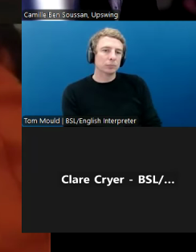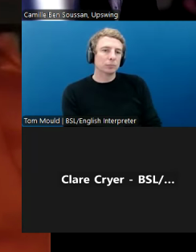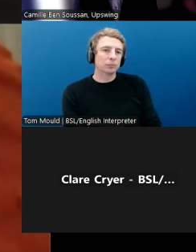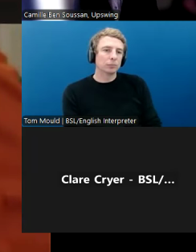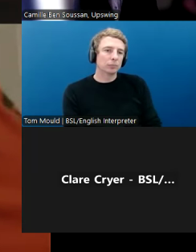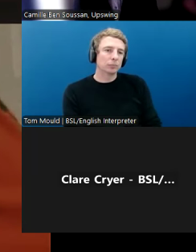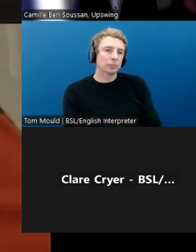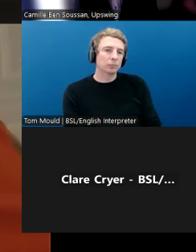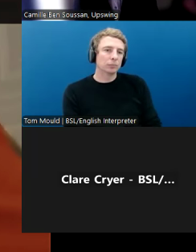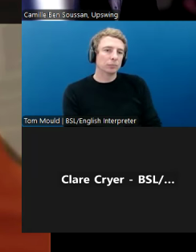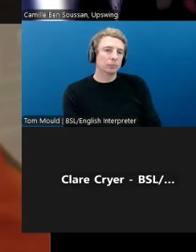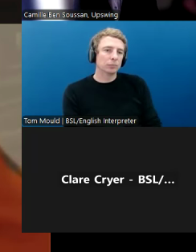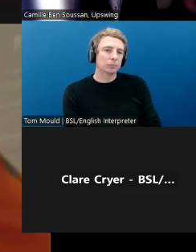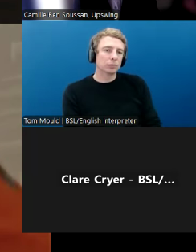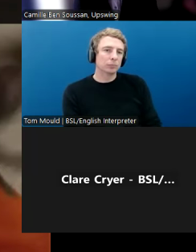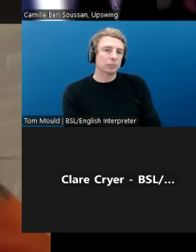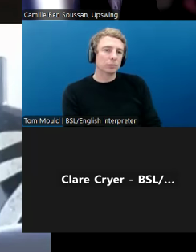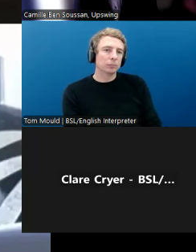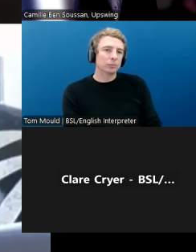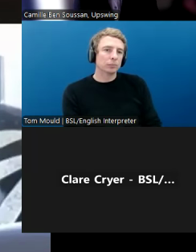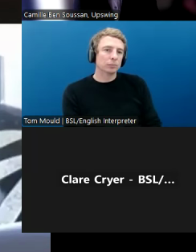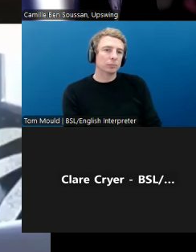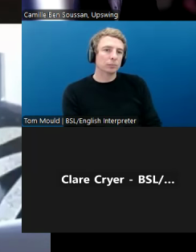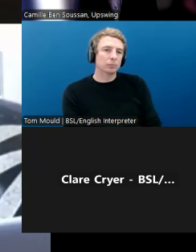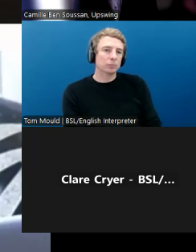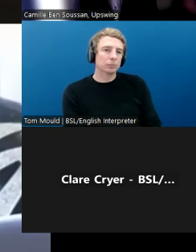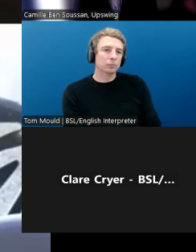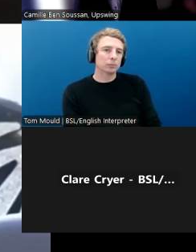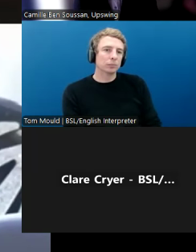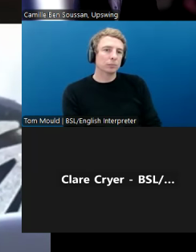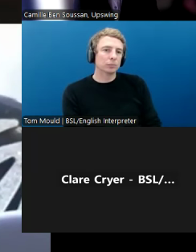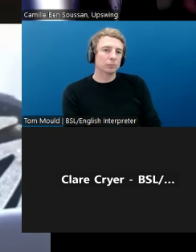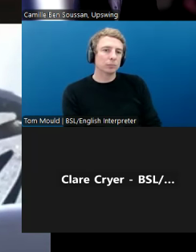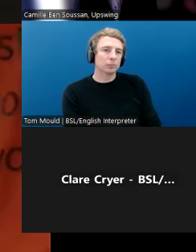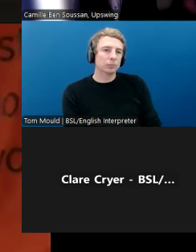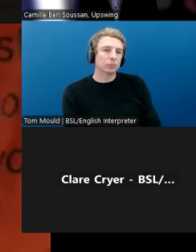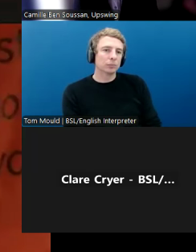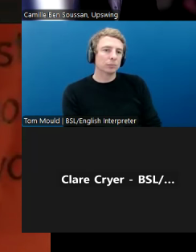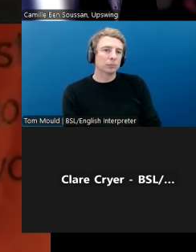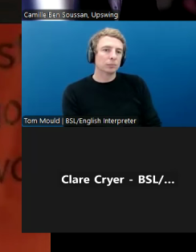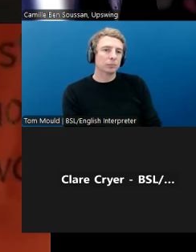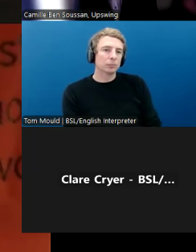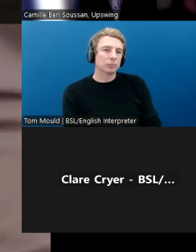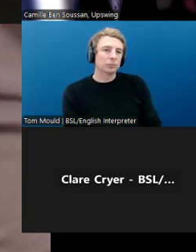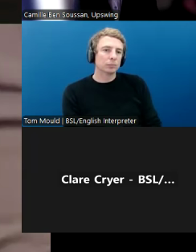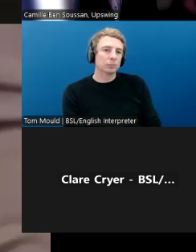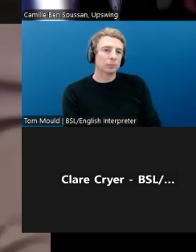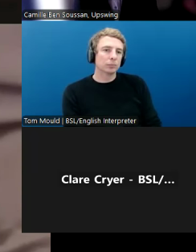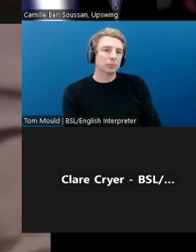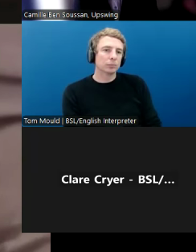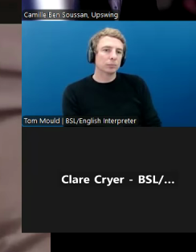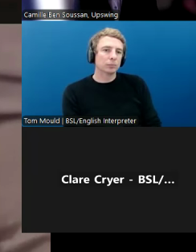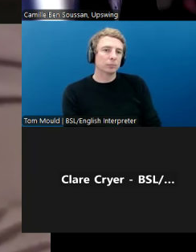experienced amazing reactions from care home residents, including noticeable improvements in dexterity, mobility, balance, and verbal